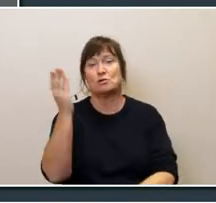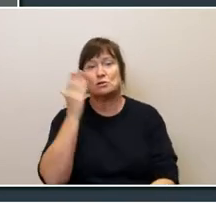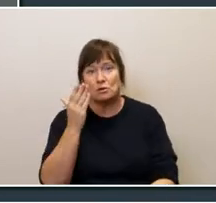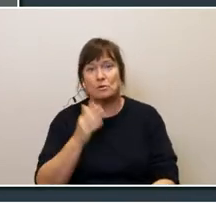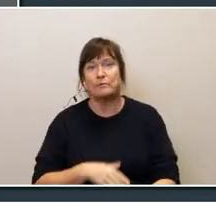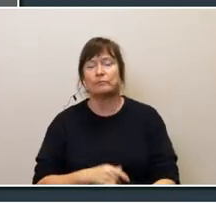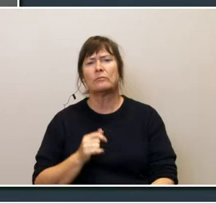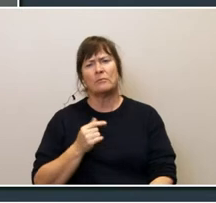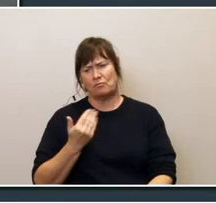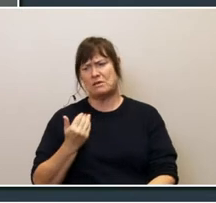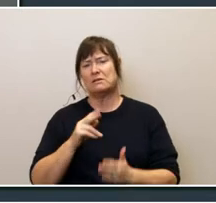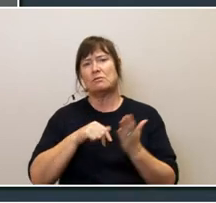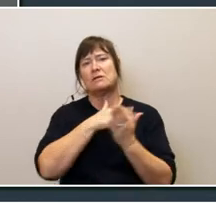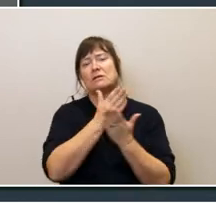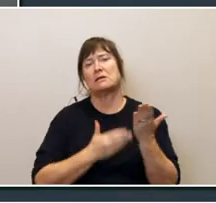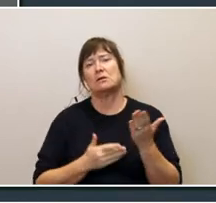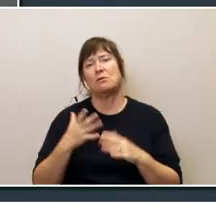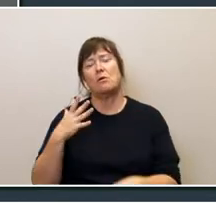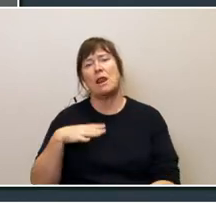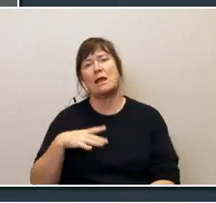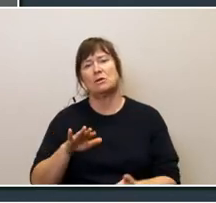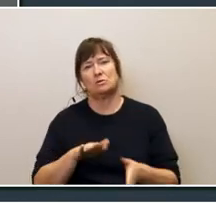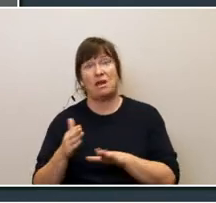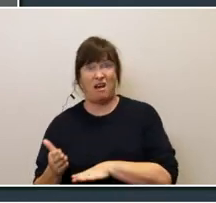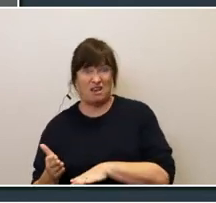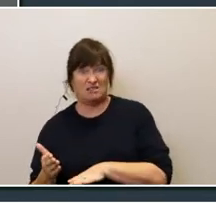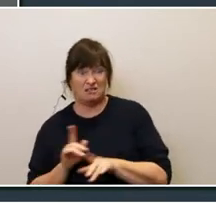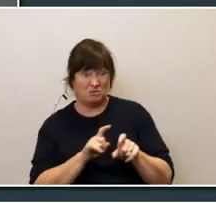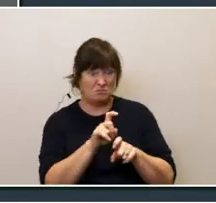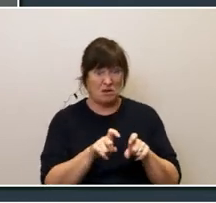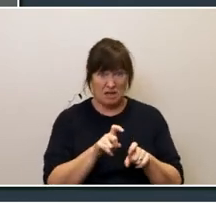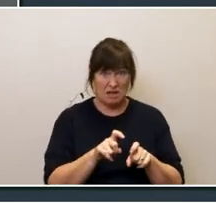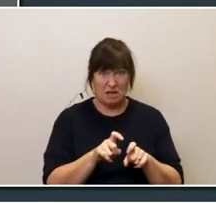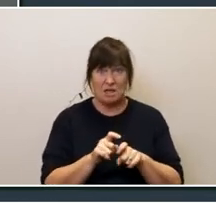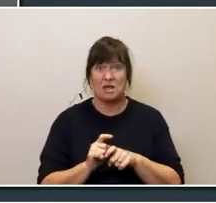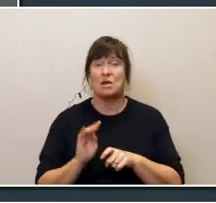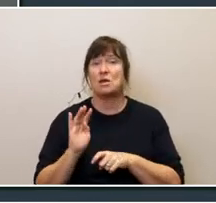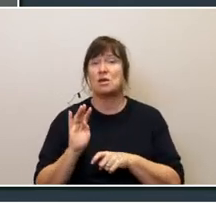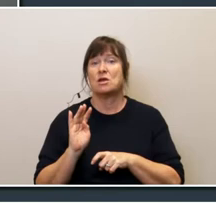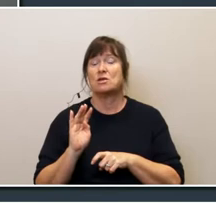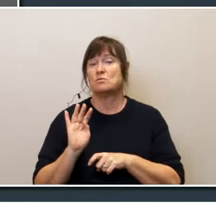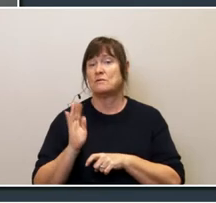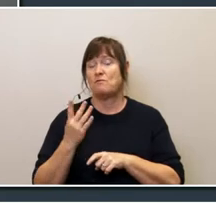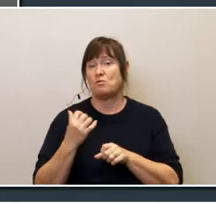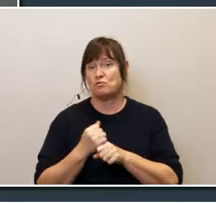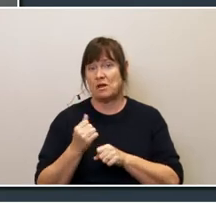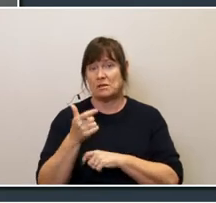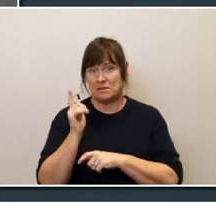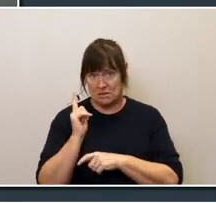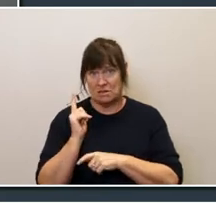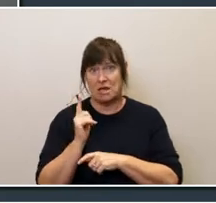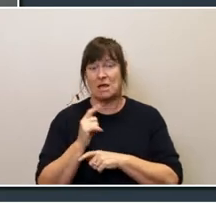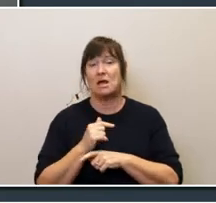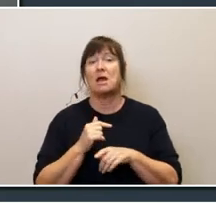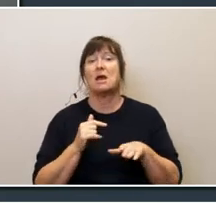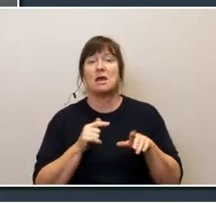read an article about a young lady who got killed from a car while biking. Michelle, who was a fourth grade teacher at Menlo Park School, was struck by a car